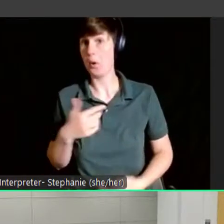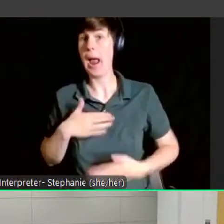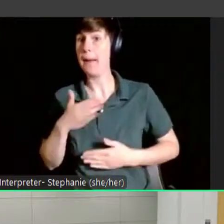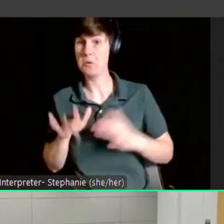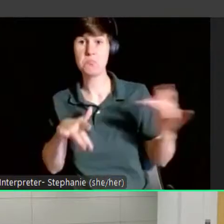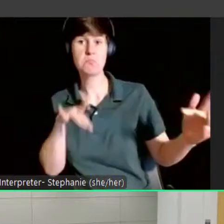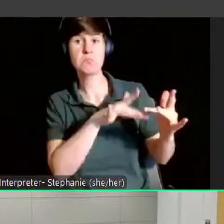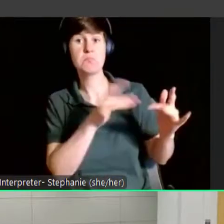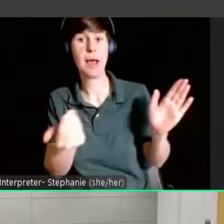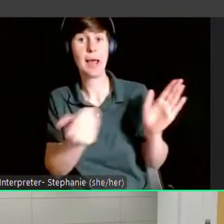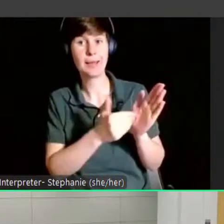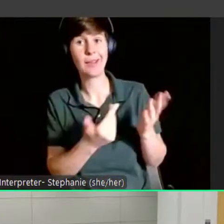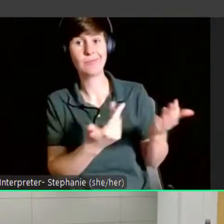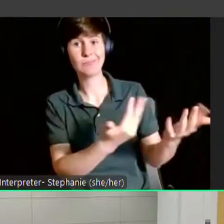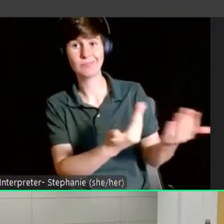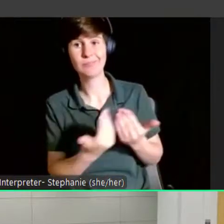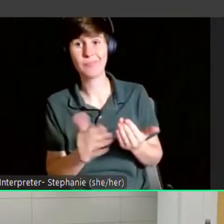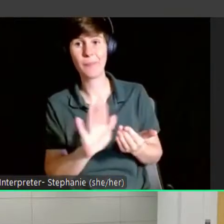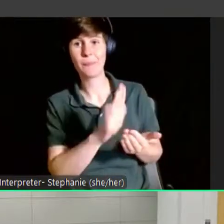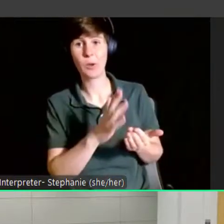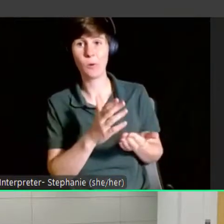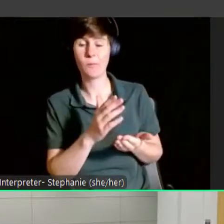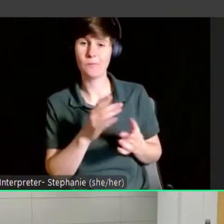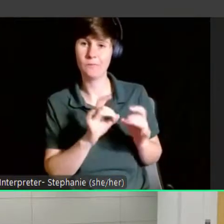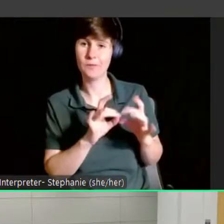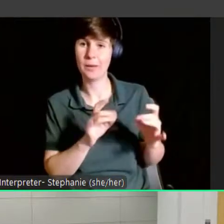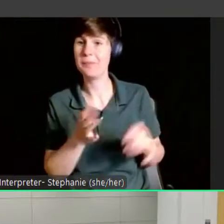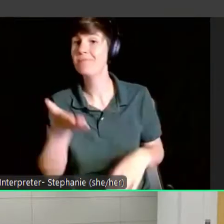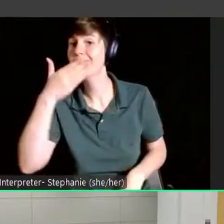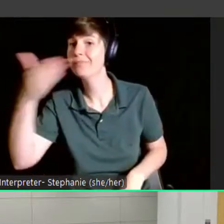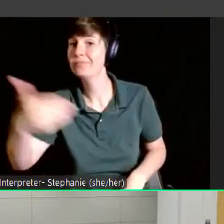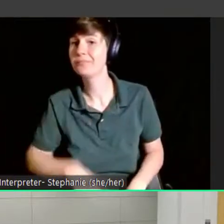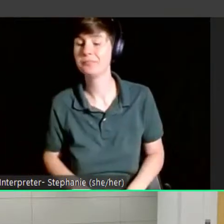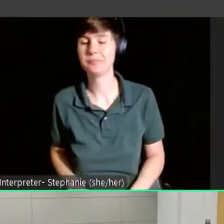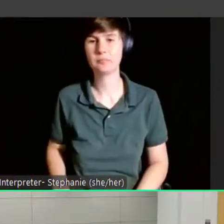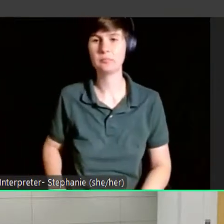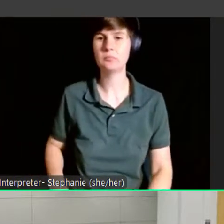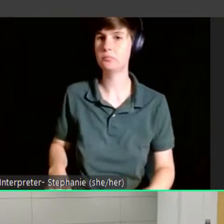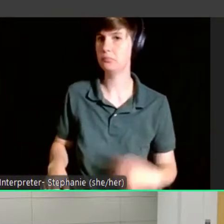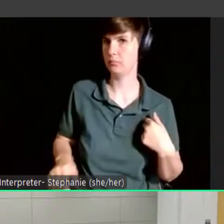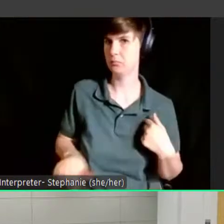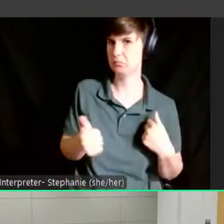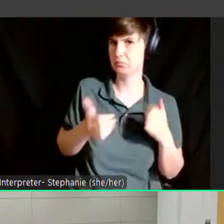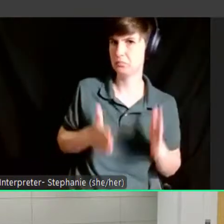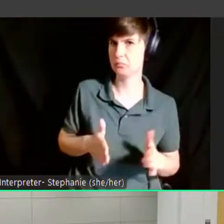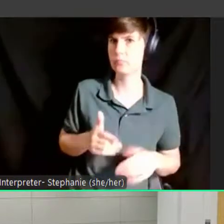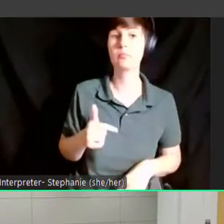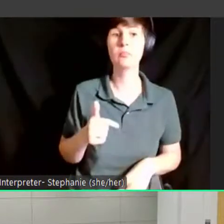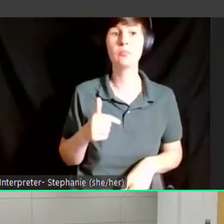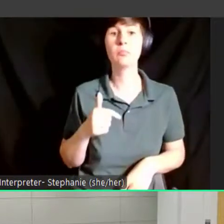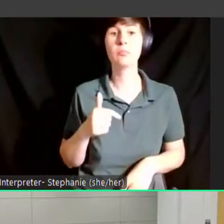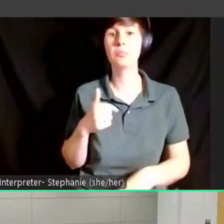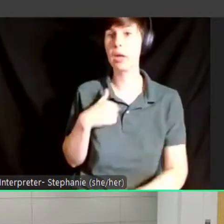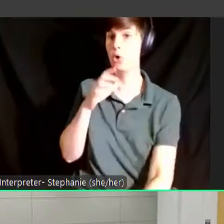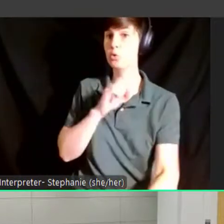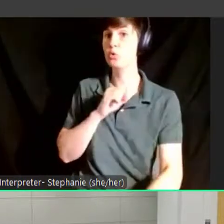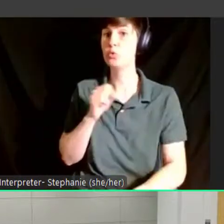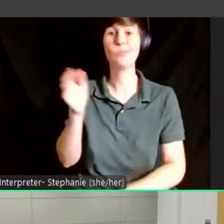we possibly can. So thanks for that suggestion. And I assume presenting to the wayfinding subcommittee, I think that would be